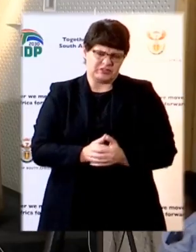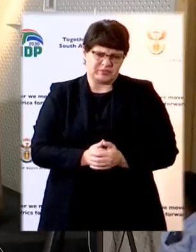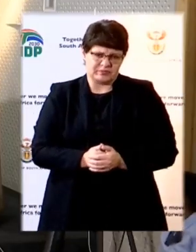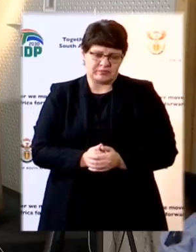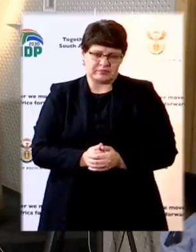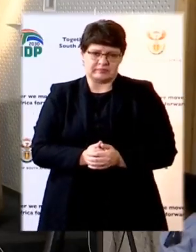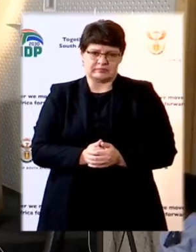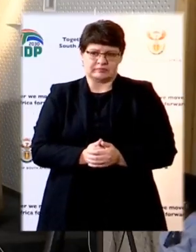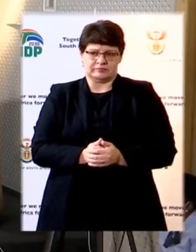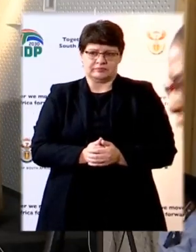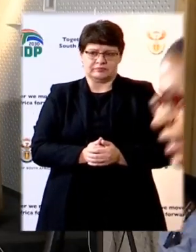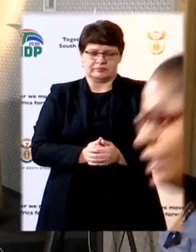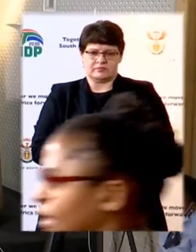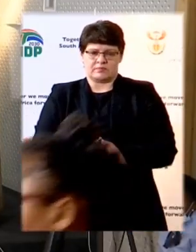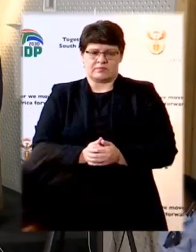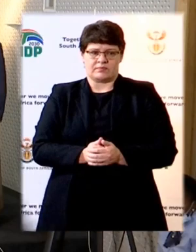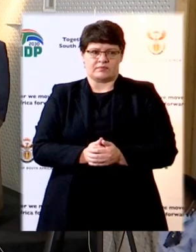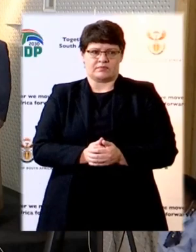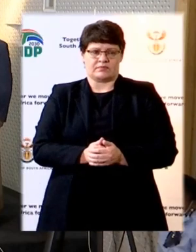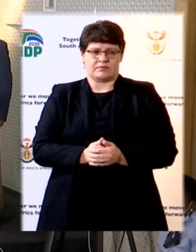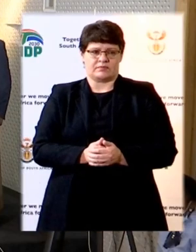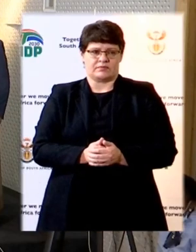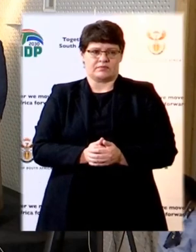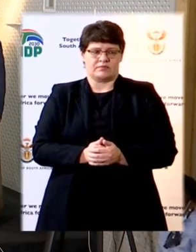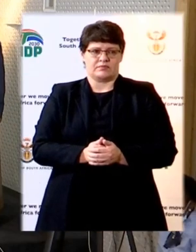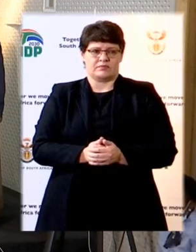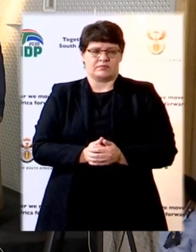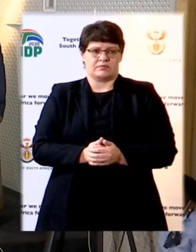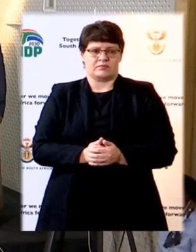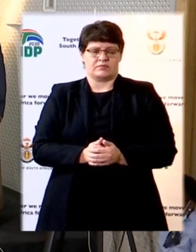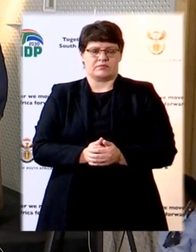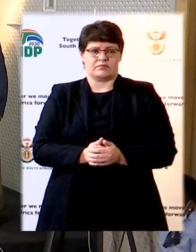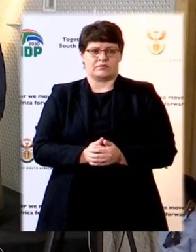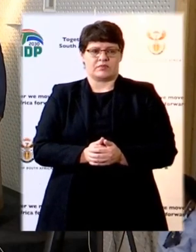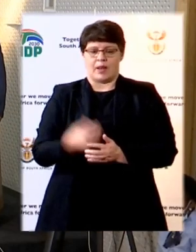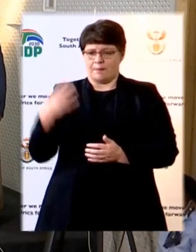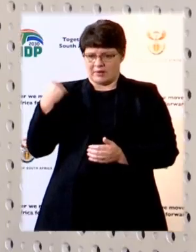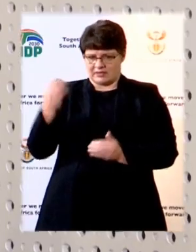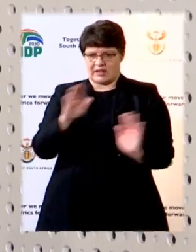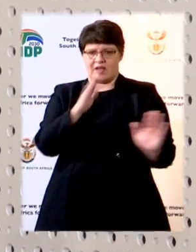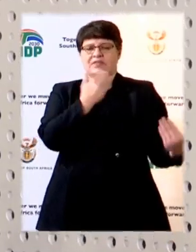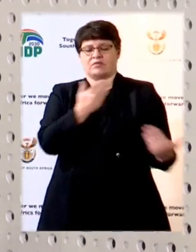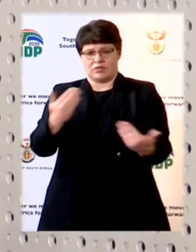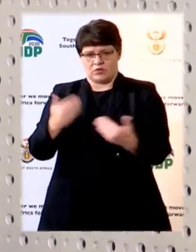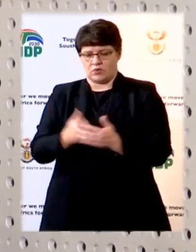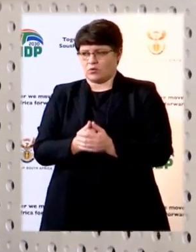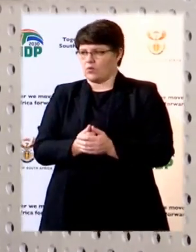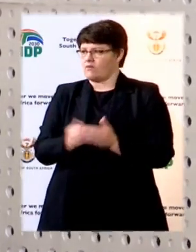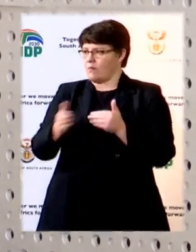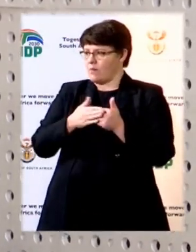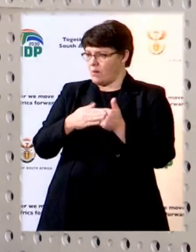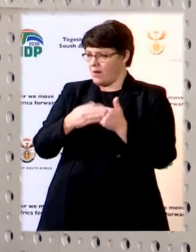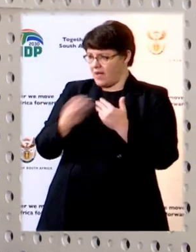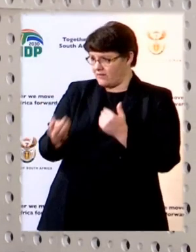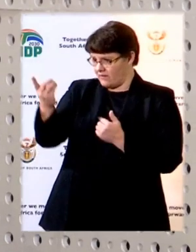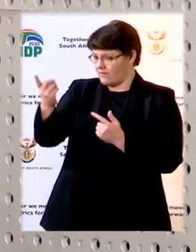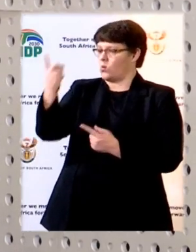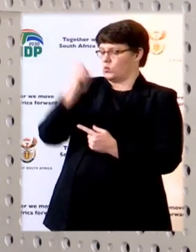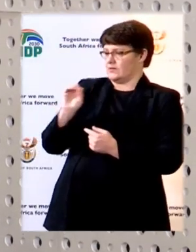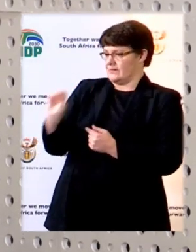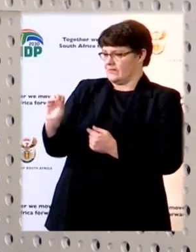Thank you, ministers. We will continue. We do have